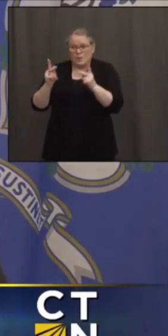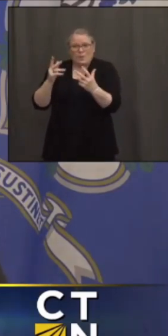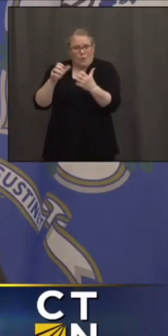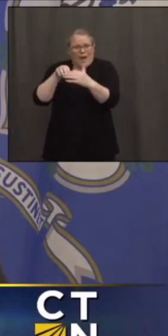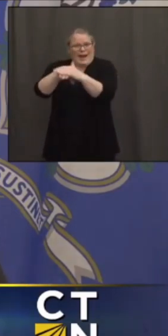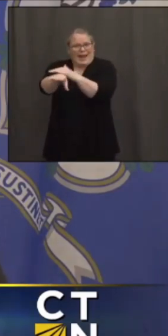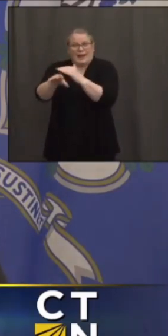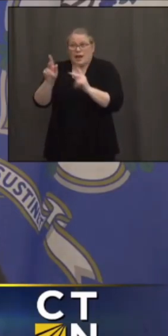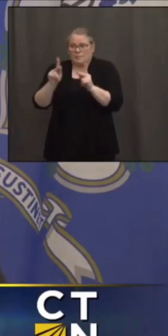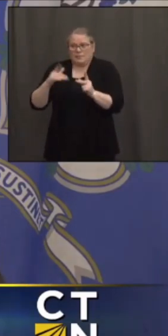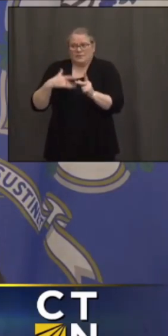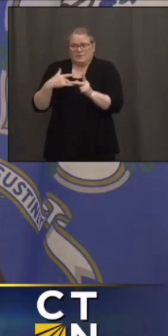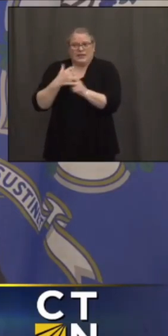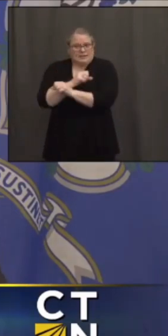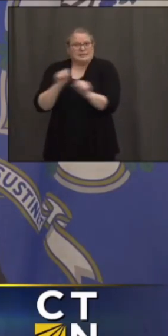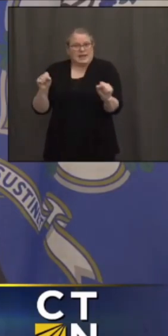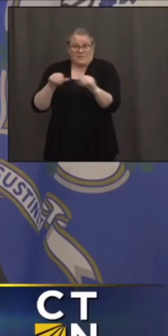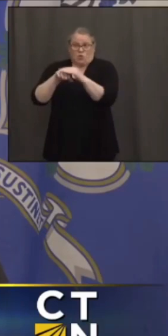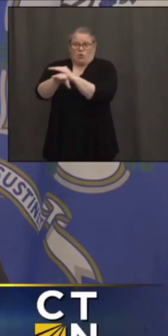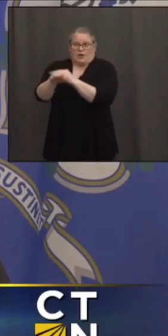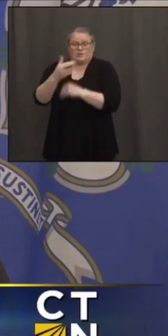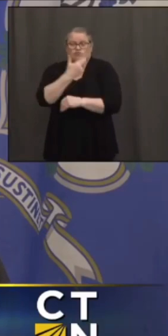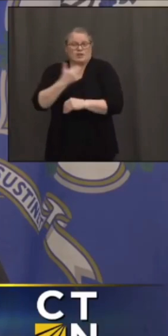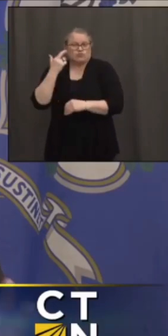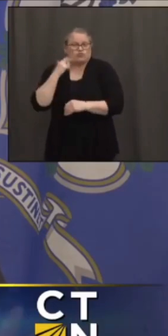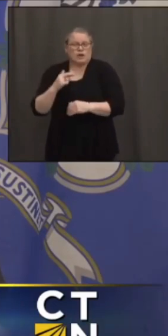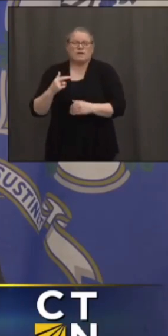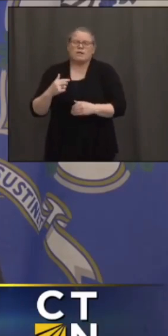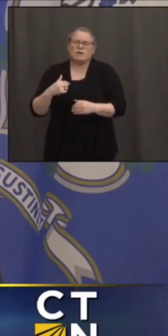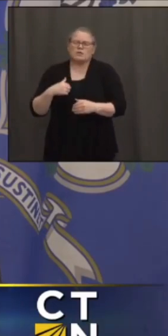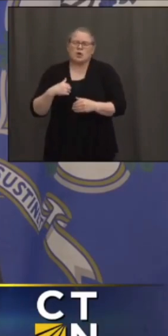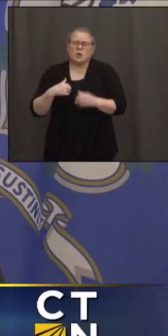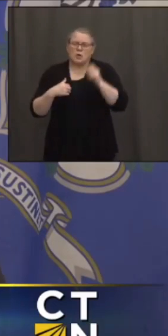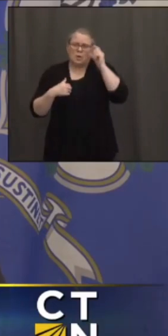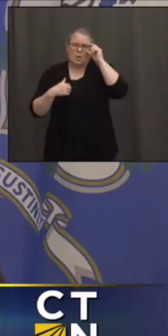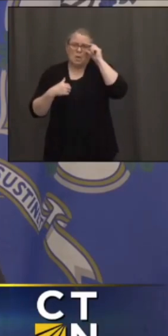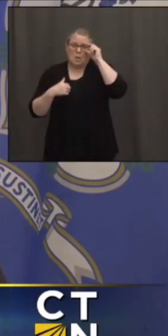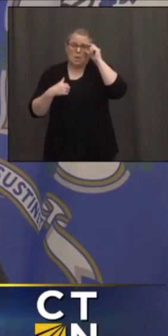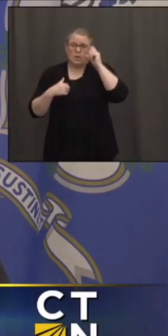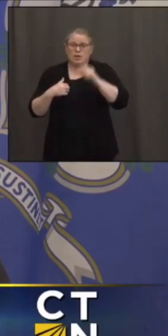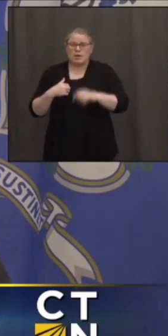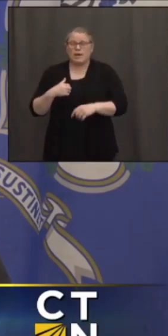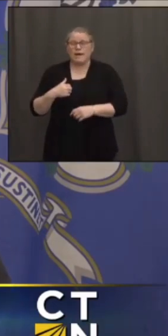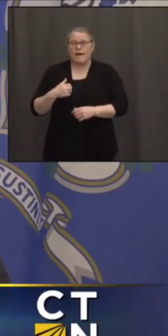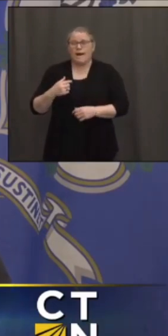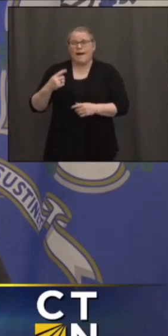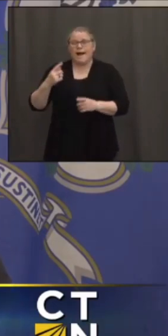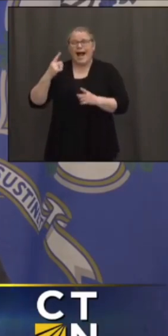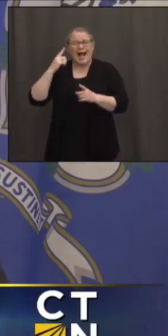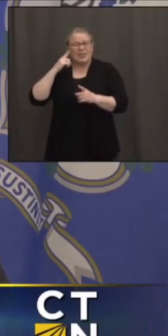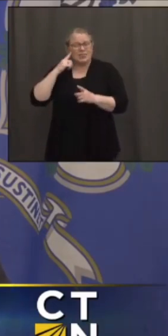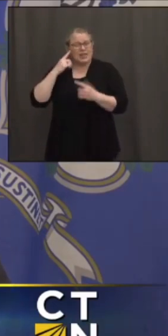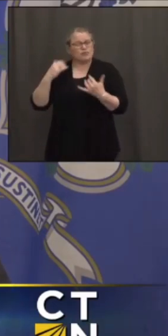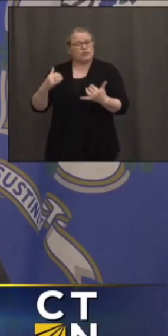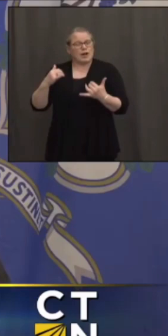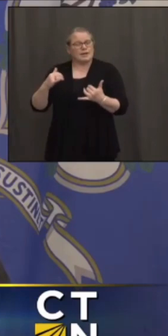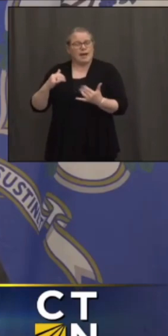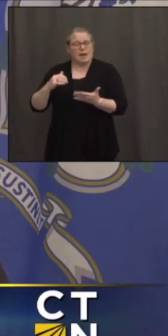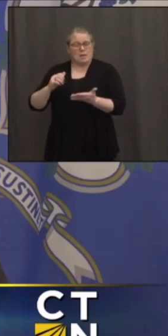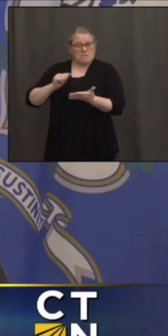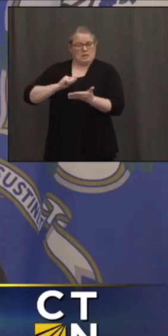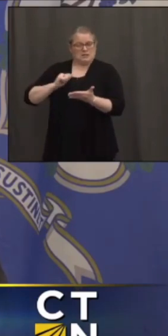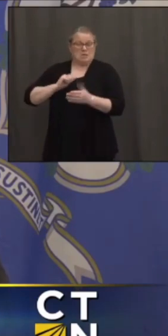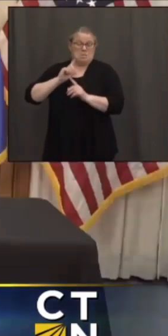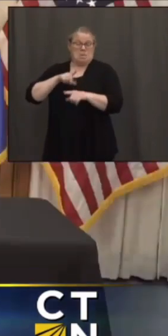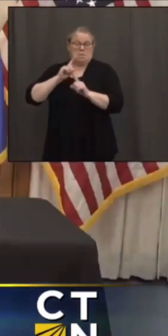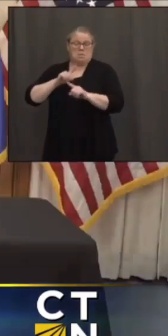restaurant and they feel safe doing that. And at this point, I think I'm going to pass over that judgment to the restaurants because they have pretty good judgment on how to do it